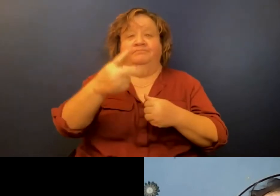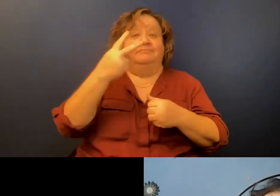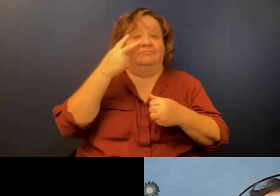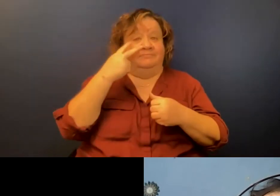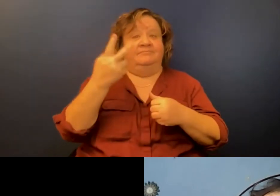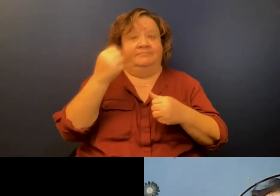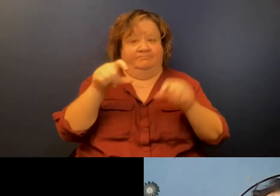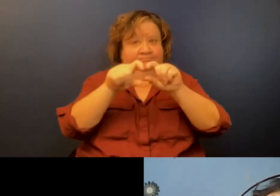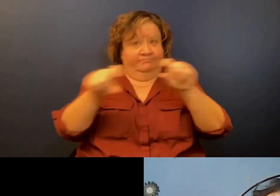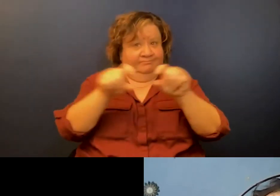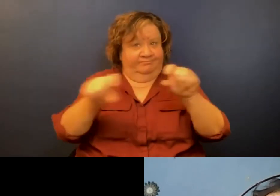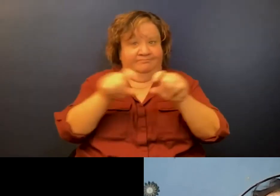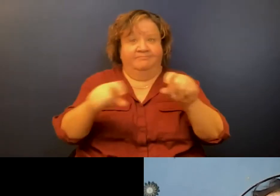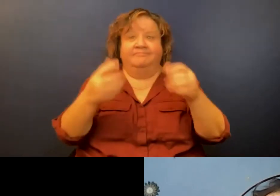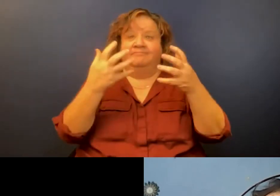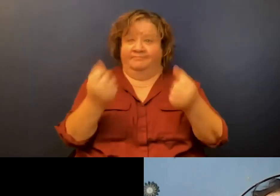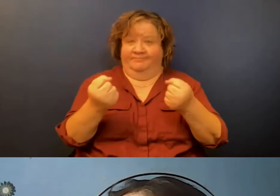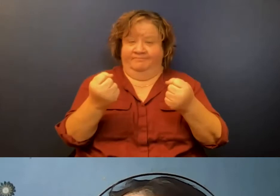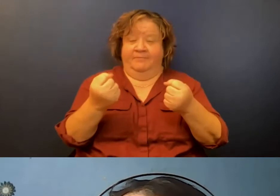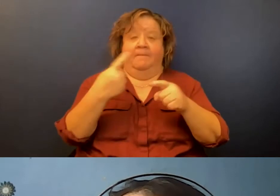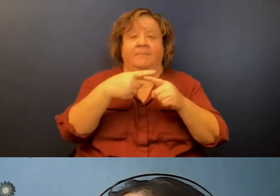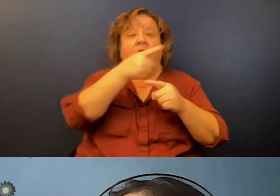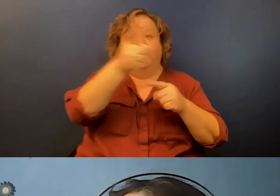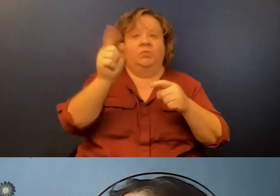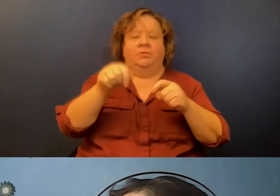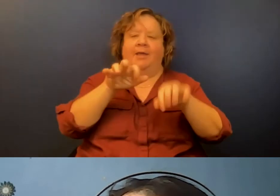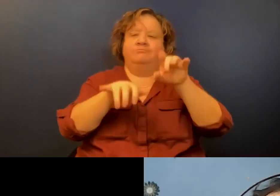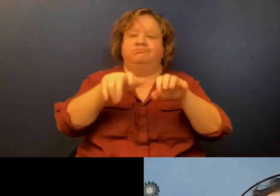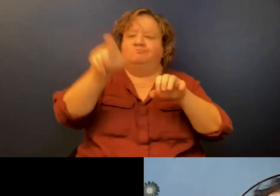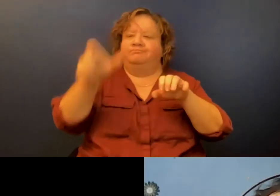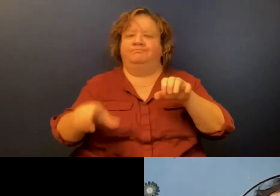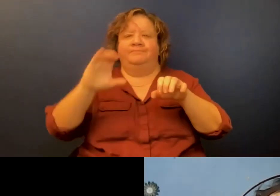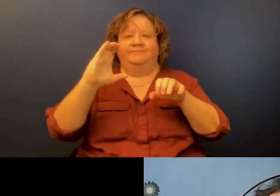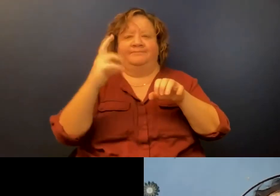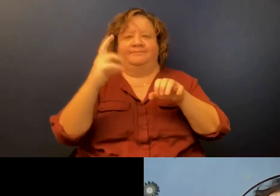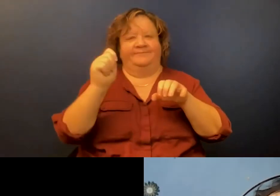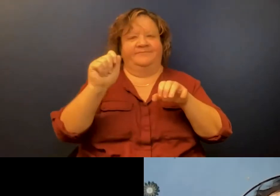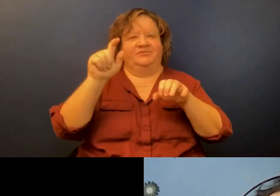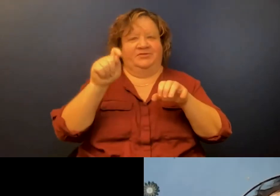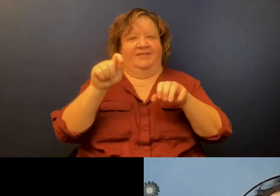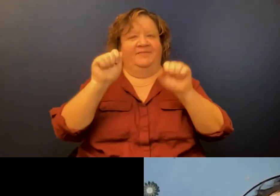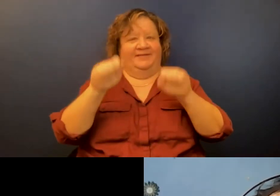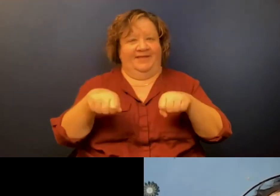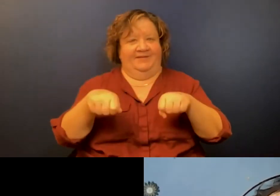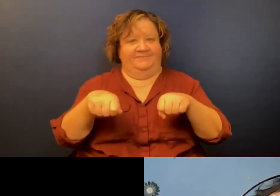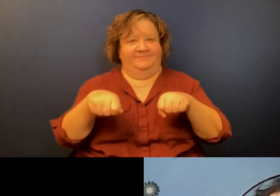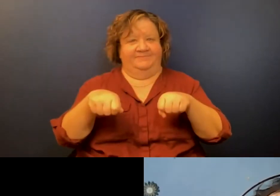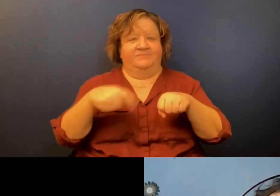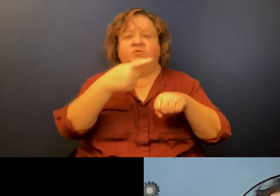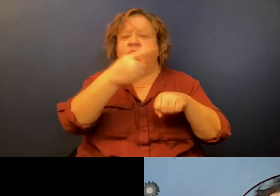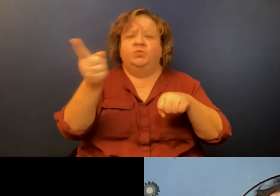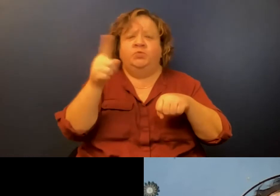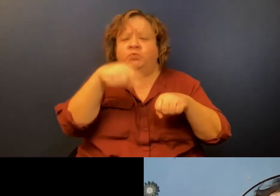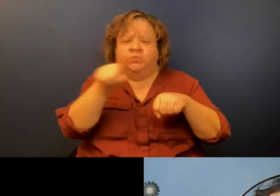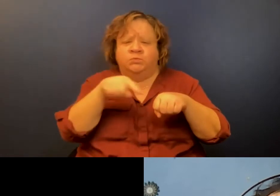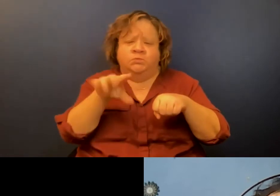well. You may now choose your preferred language on the lower side